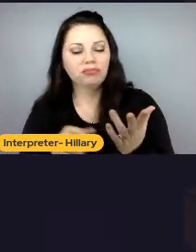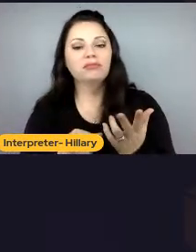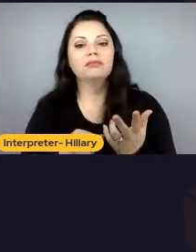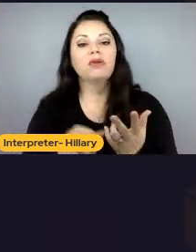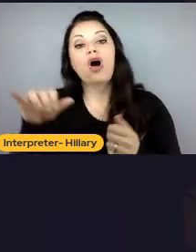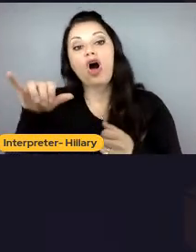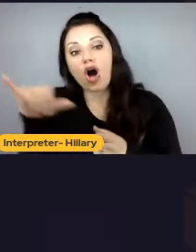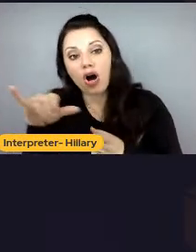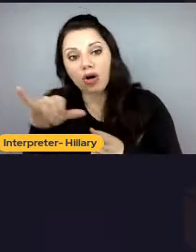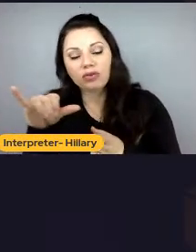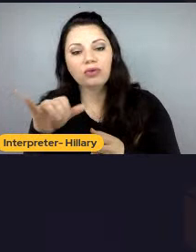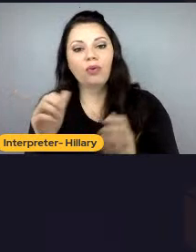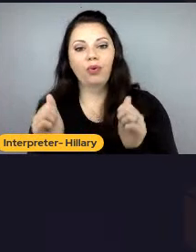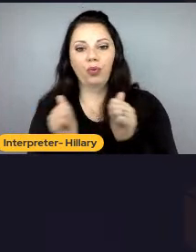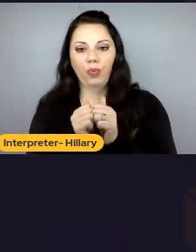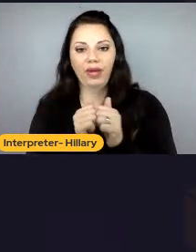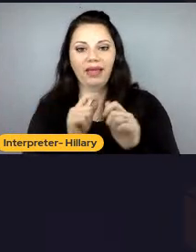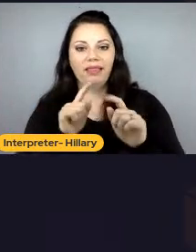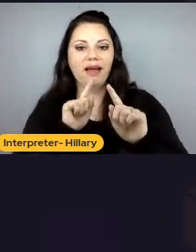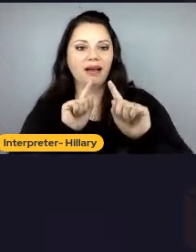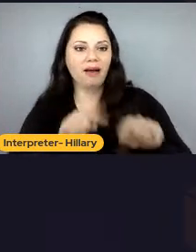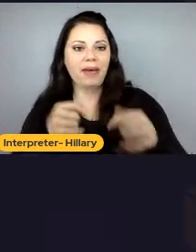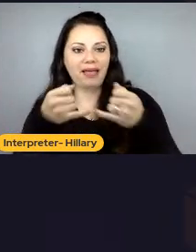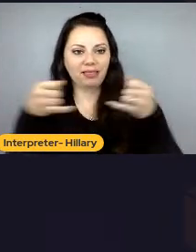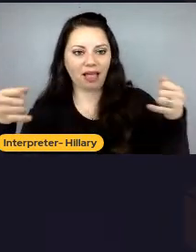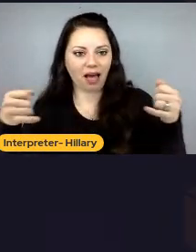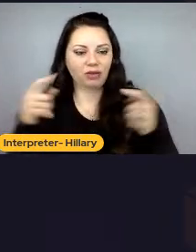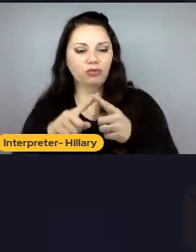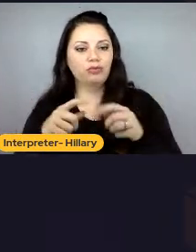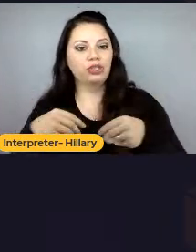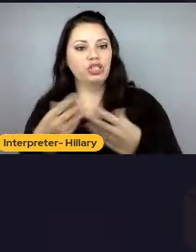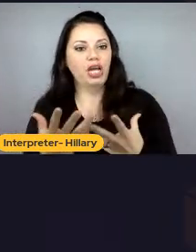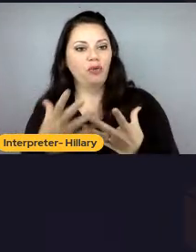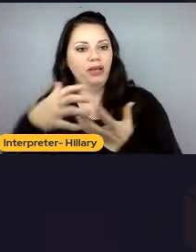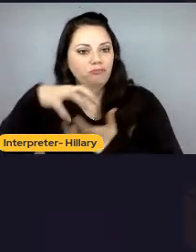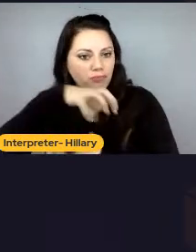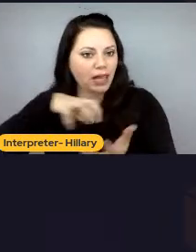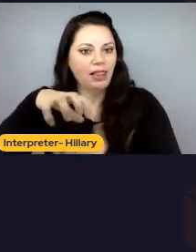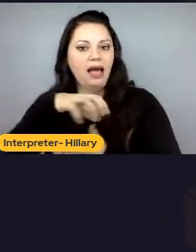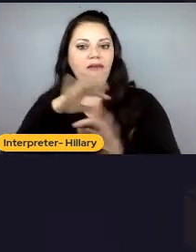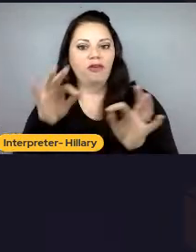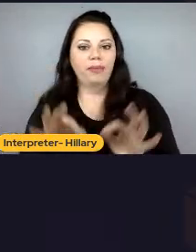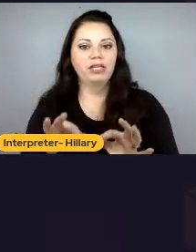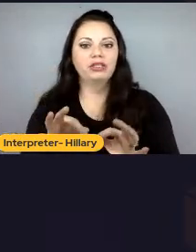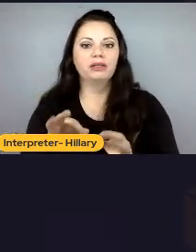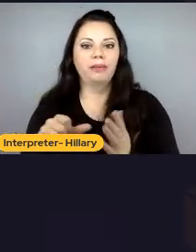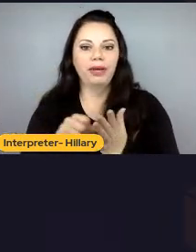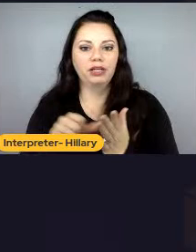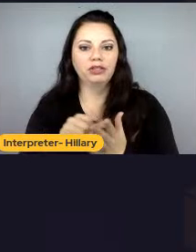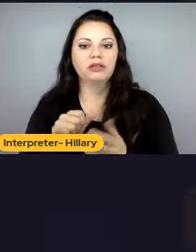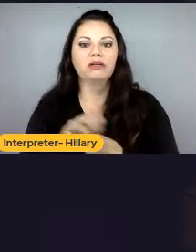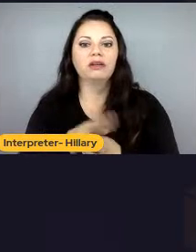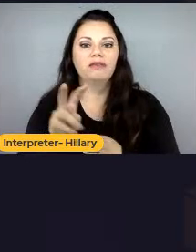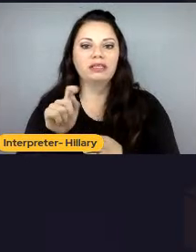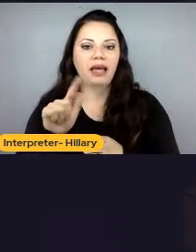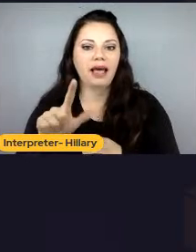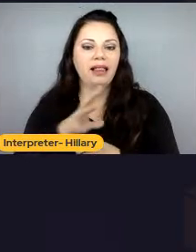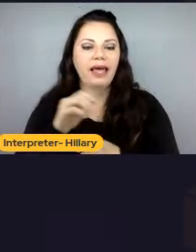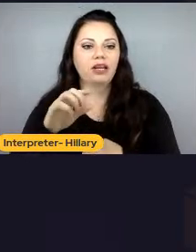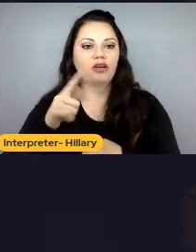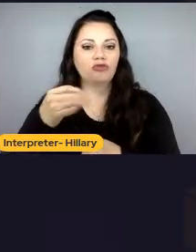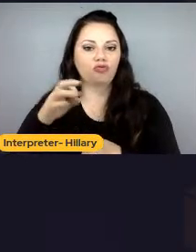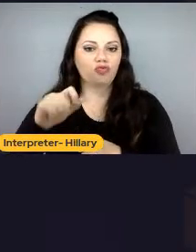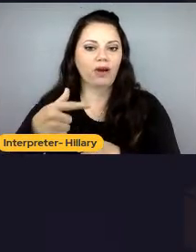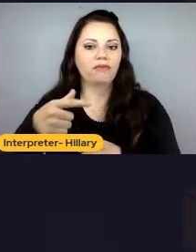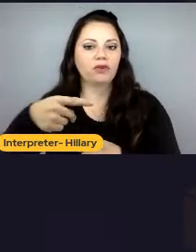But it also comes with a command line capable of generating CloudFormation templates, AppSync VTL, and GraphQL client code with simple